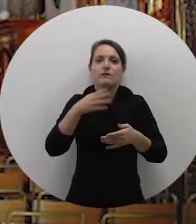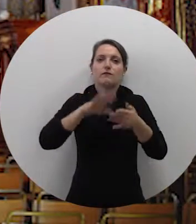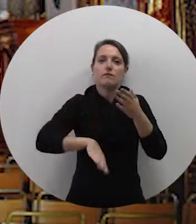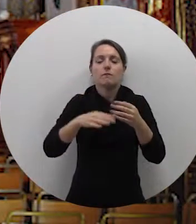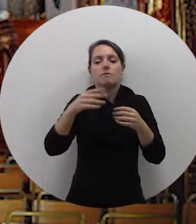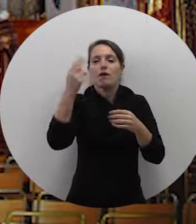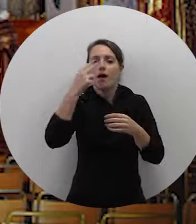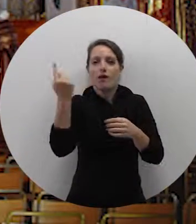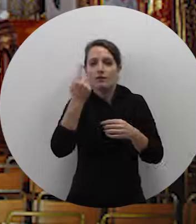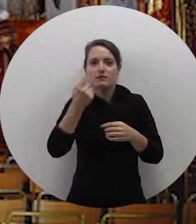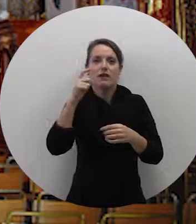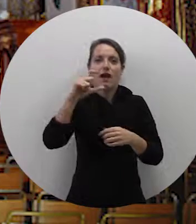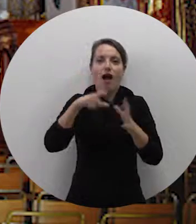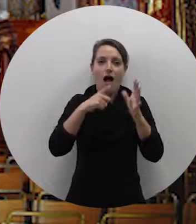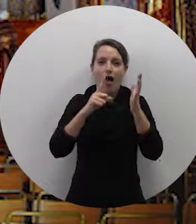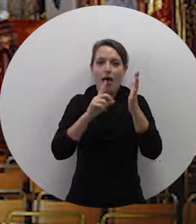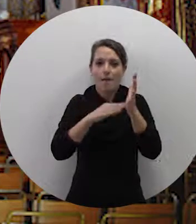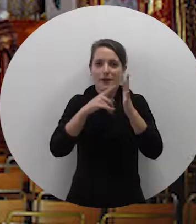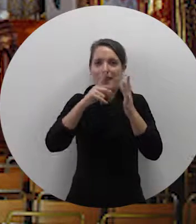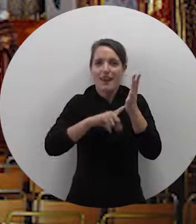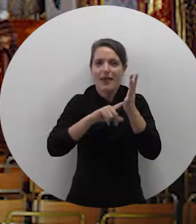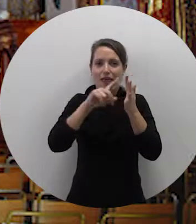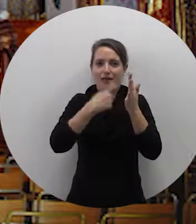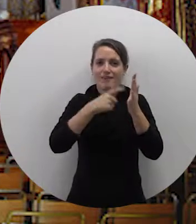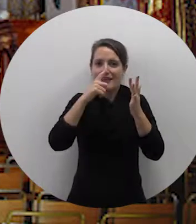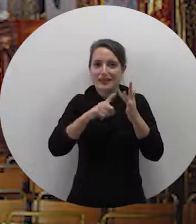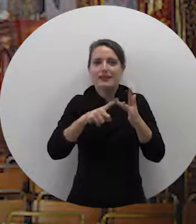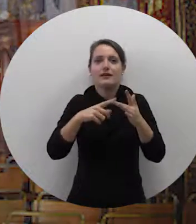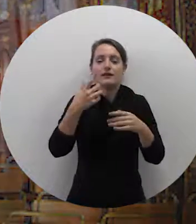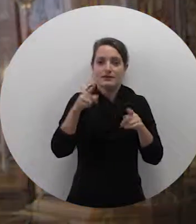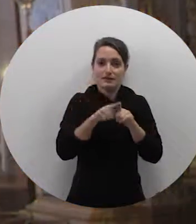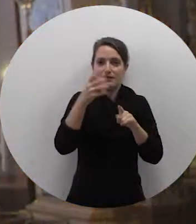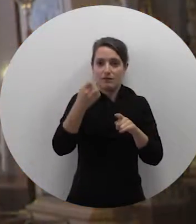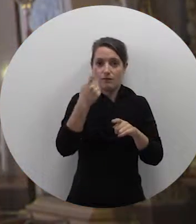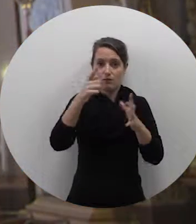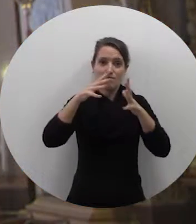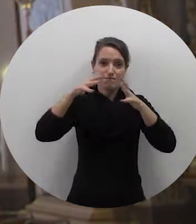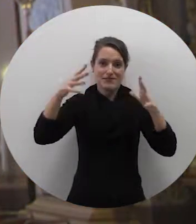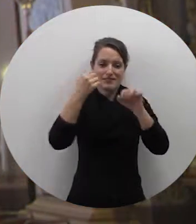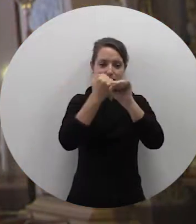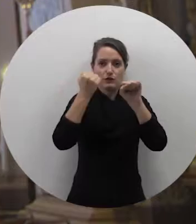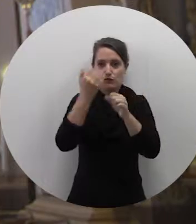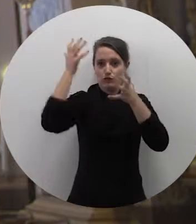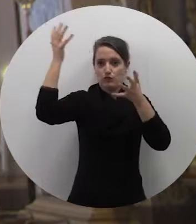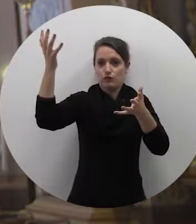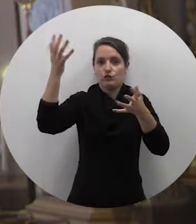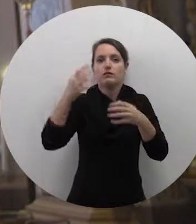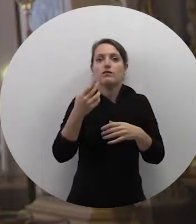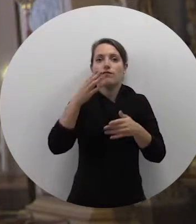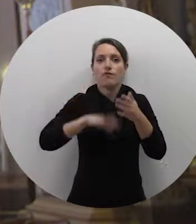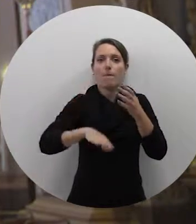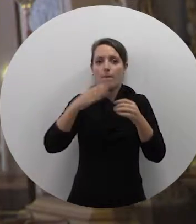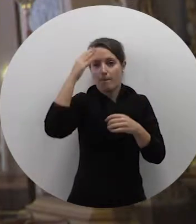and it includes works by famous artists such as Giuseppe Cali, Chevalier Emvin Cremona and